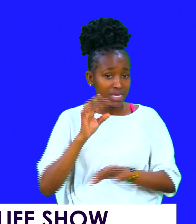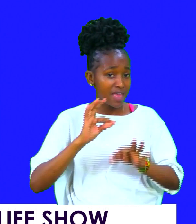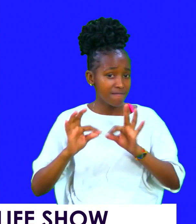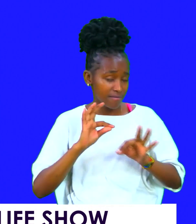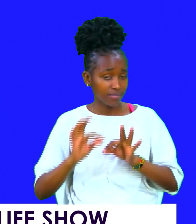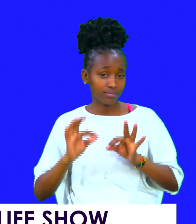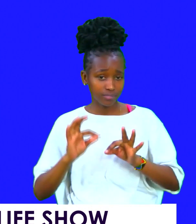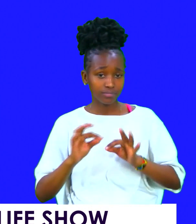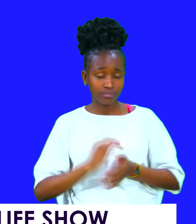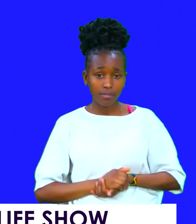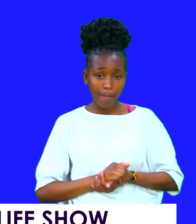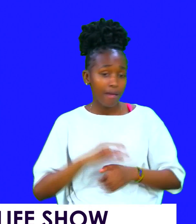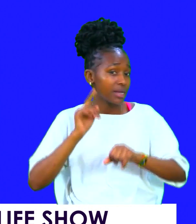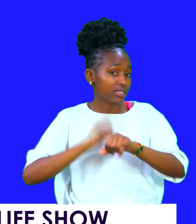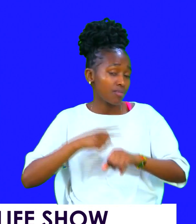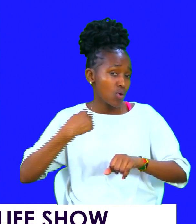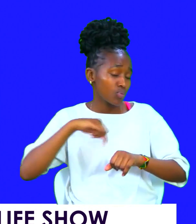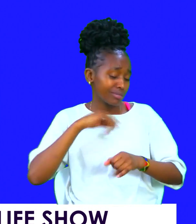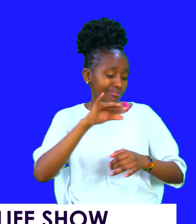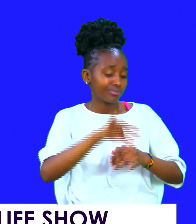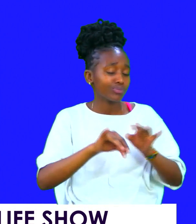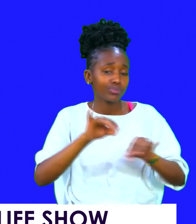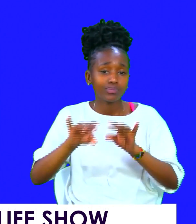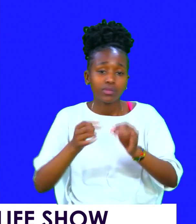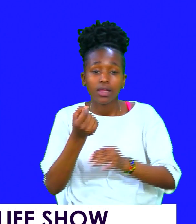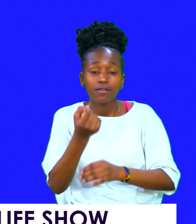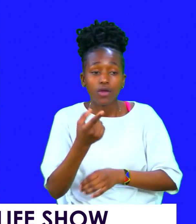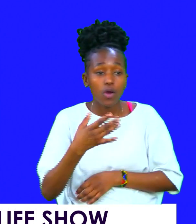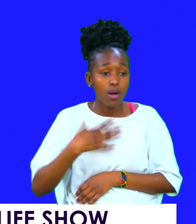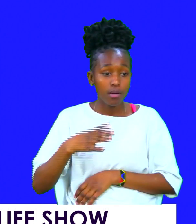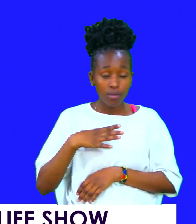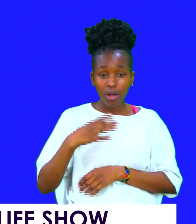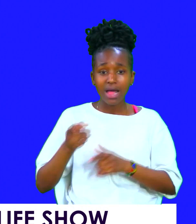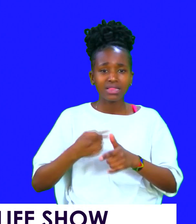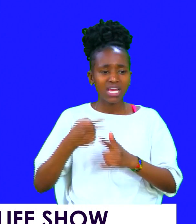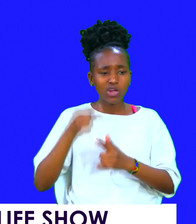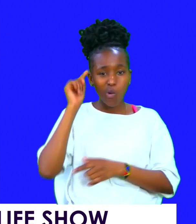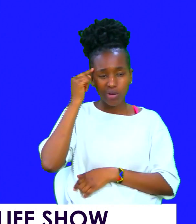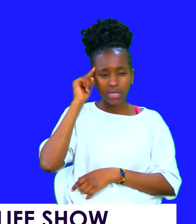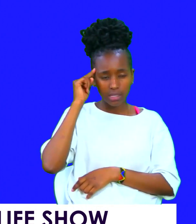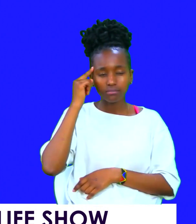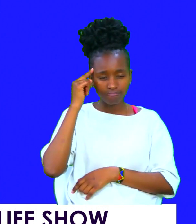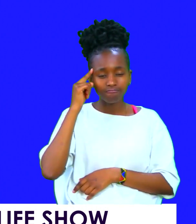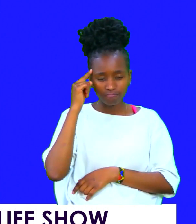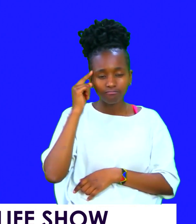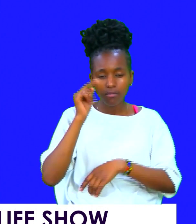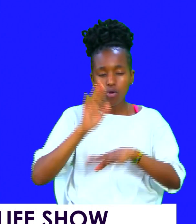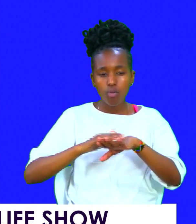we choose a few, thinking that these are the brains that we need.